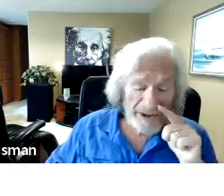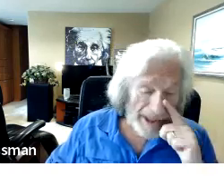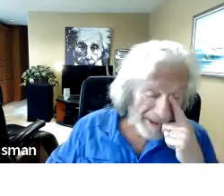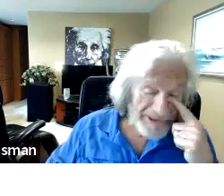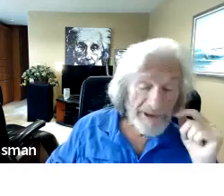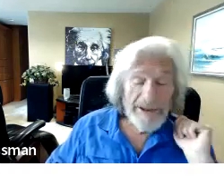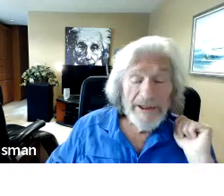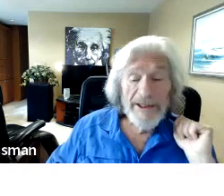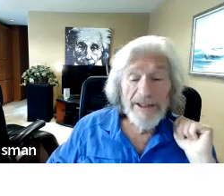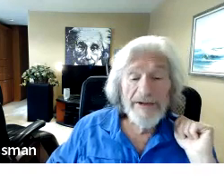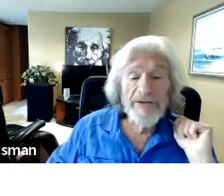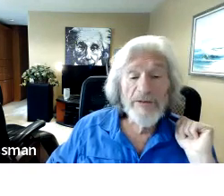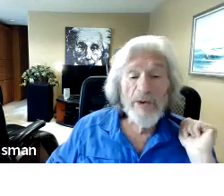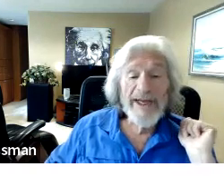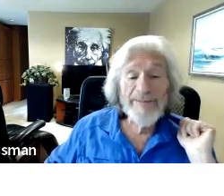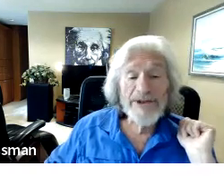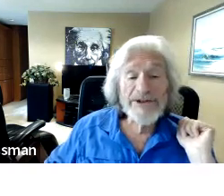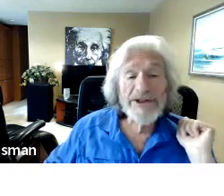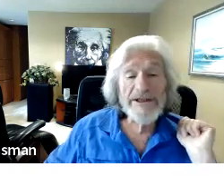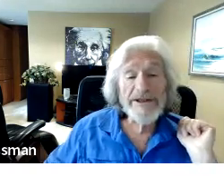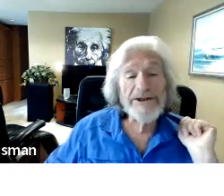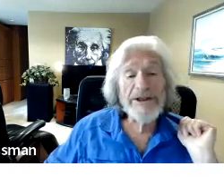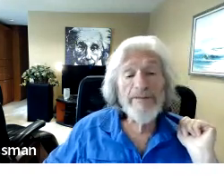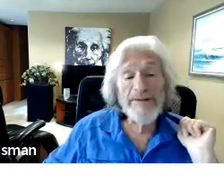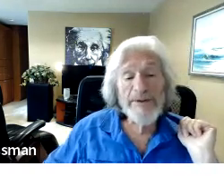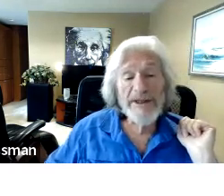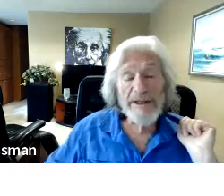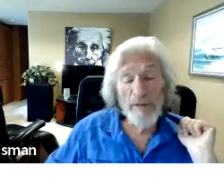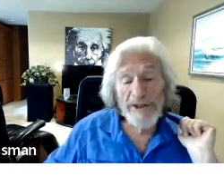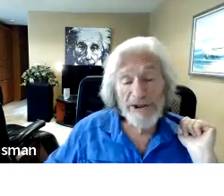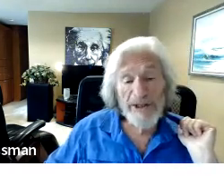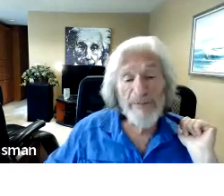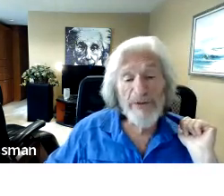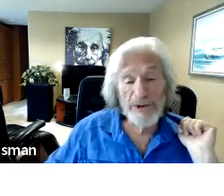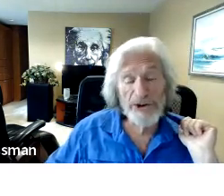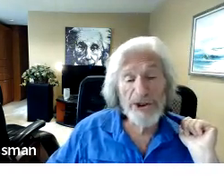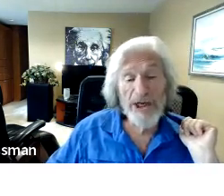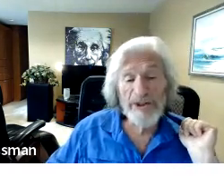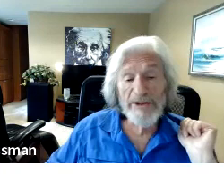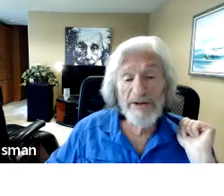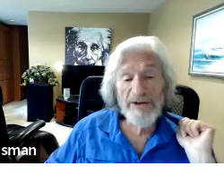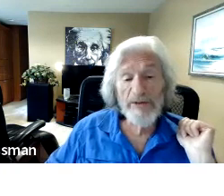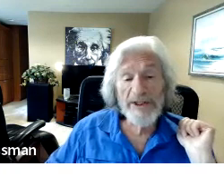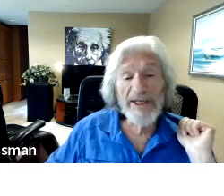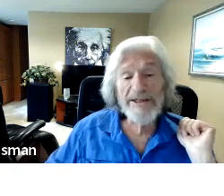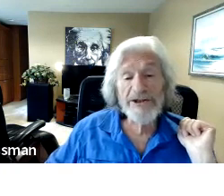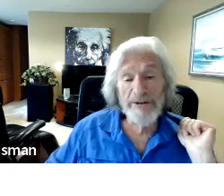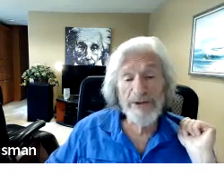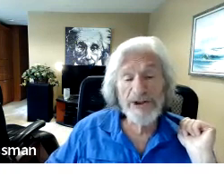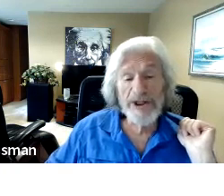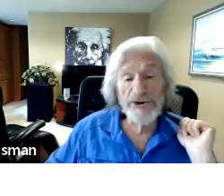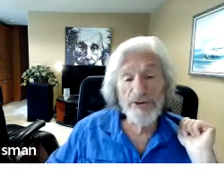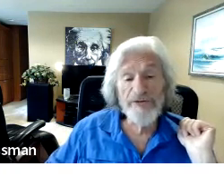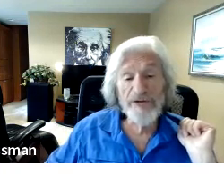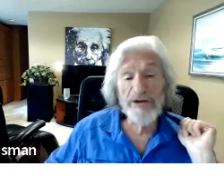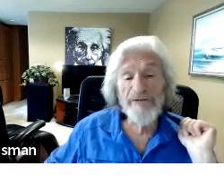overlooked, denied. And what happens is, it might be one example, which is common that we get, is